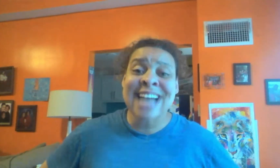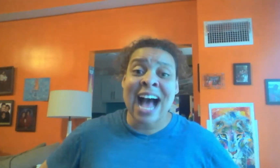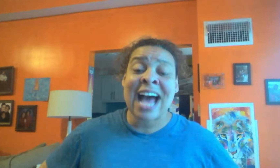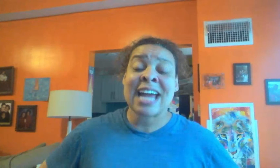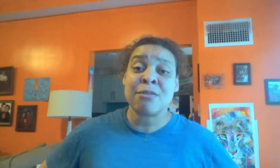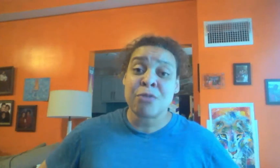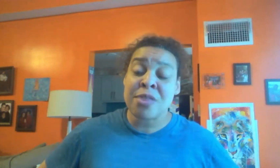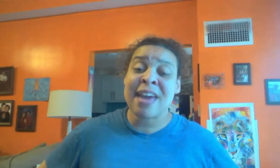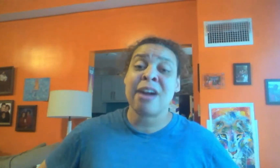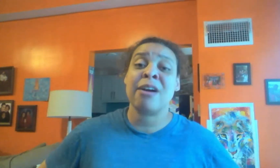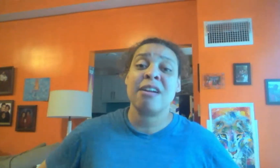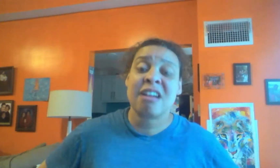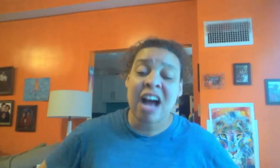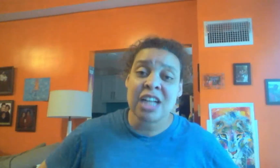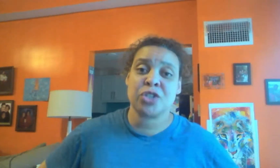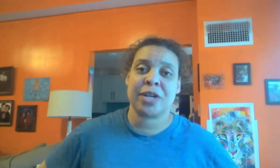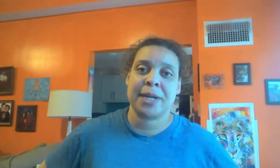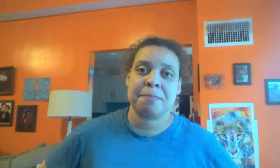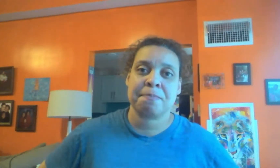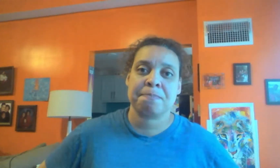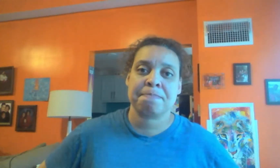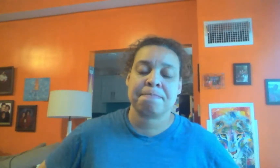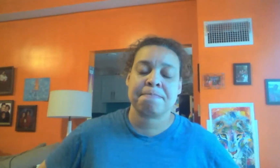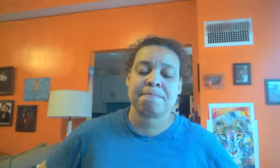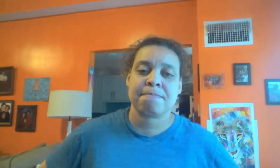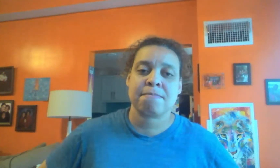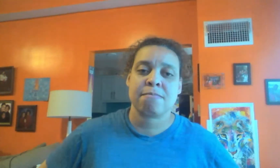They died for their country.